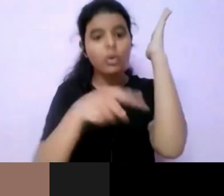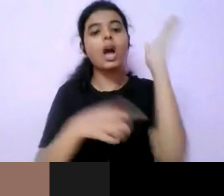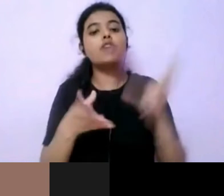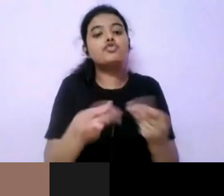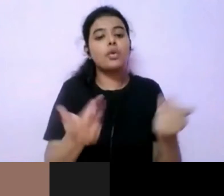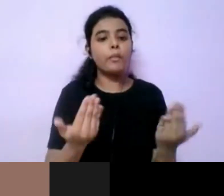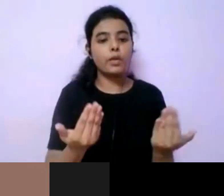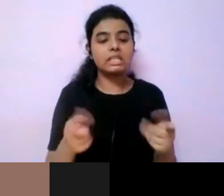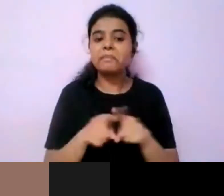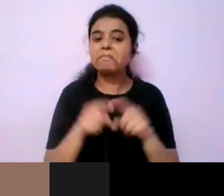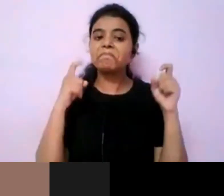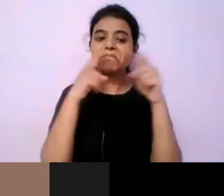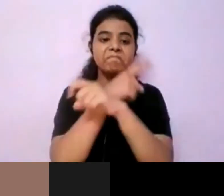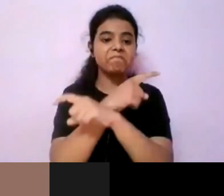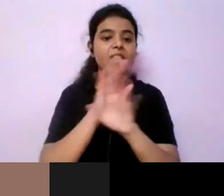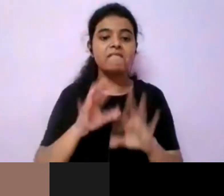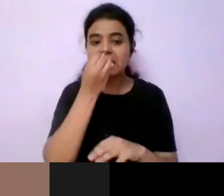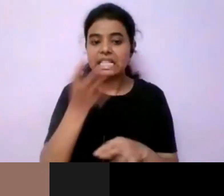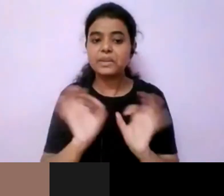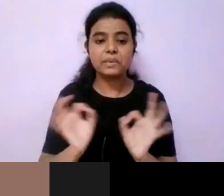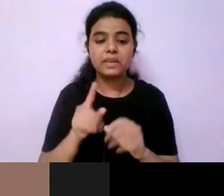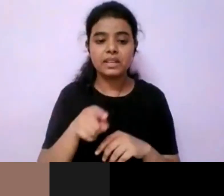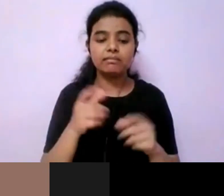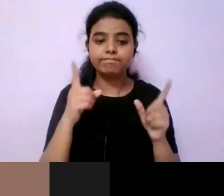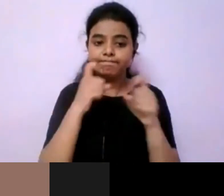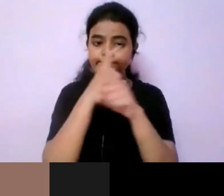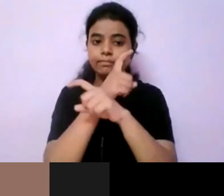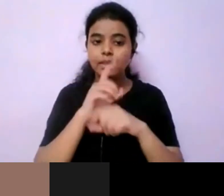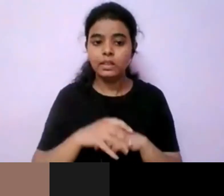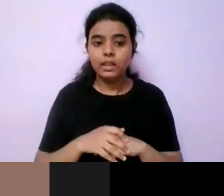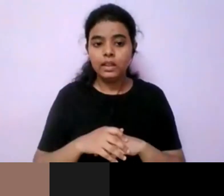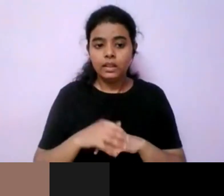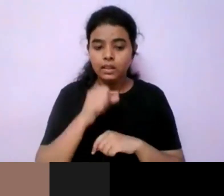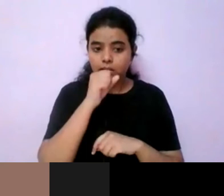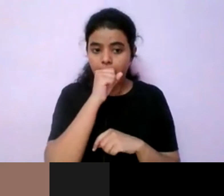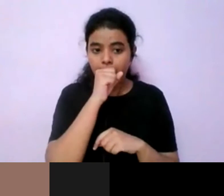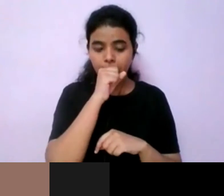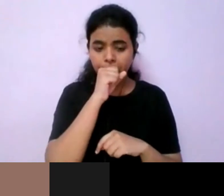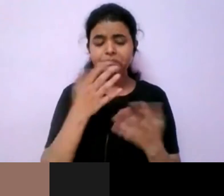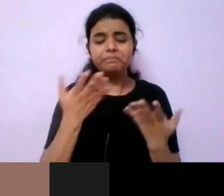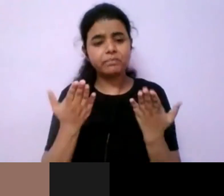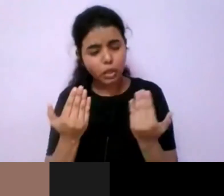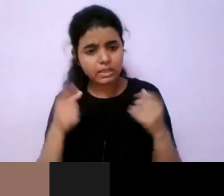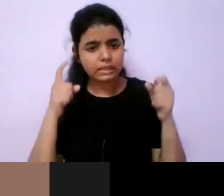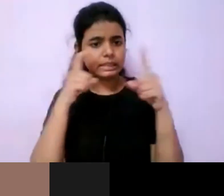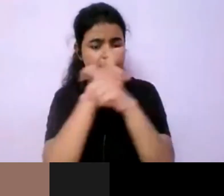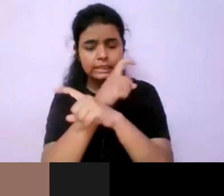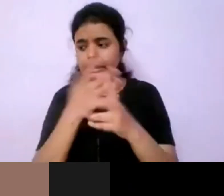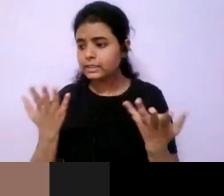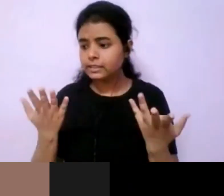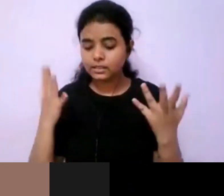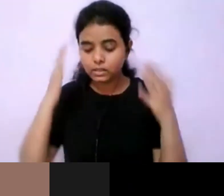very complicated way of it. Sorry, it can become complicated if you try to think about things